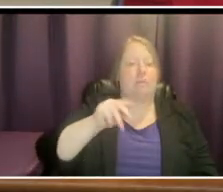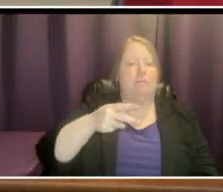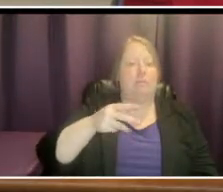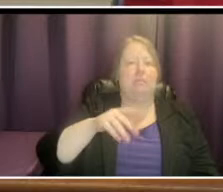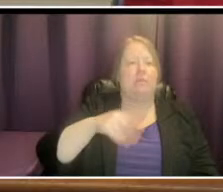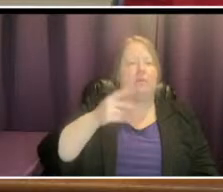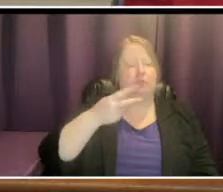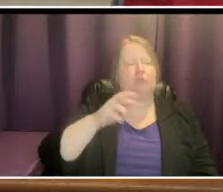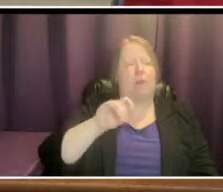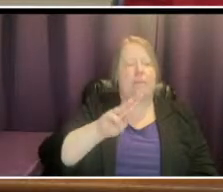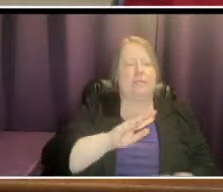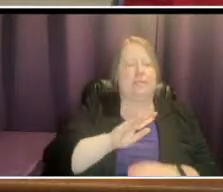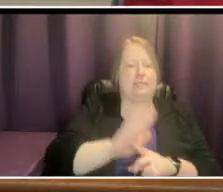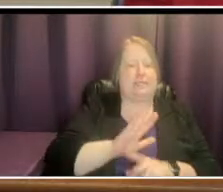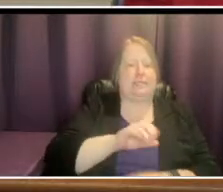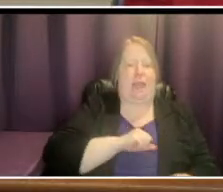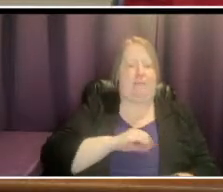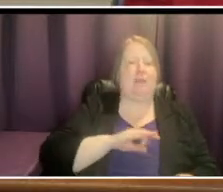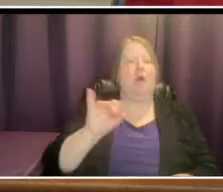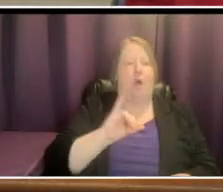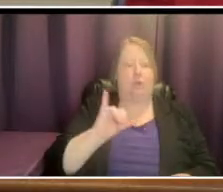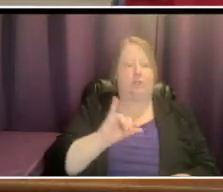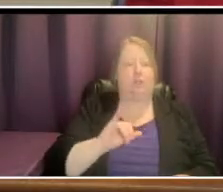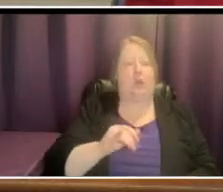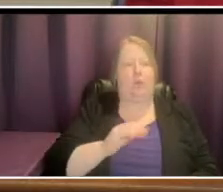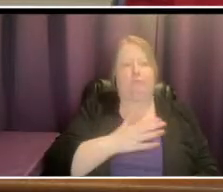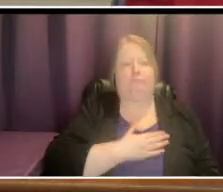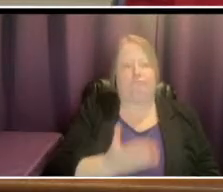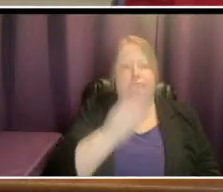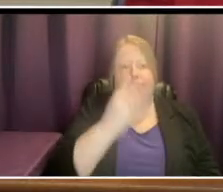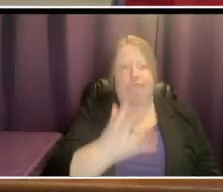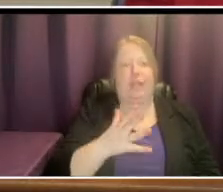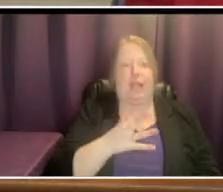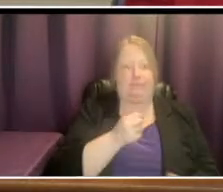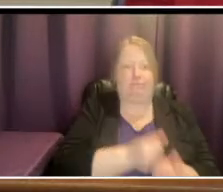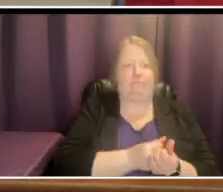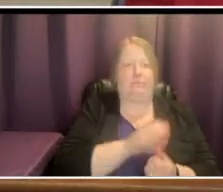forward and corroborated her shocking account.